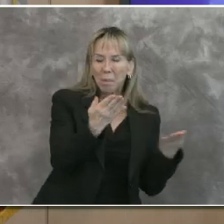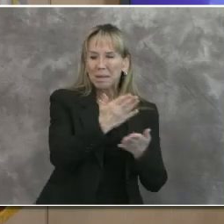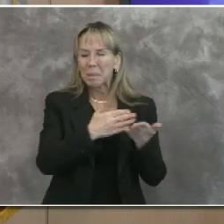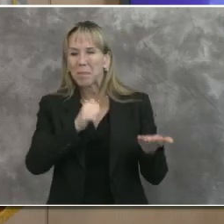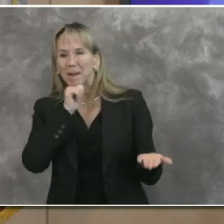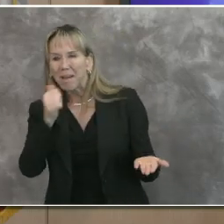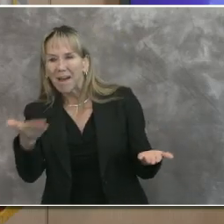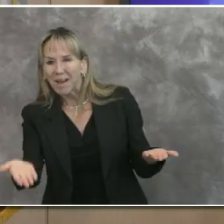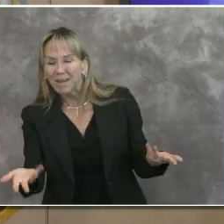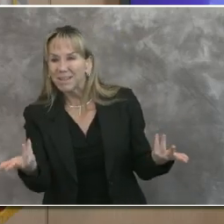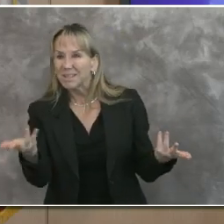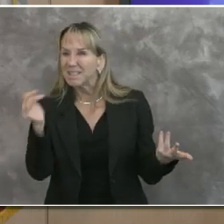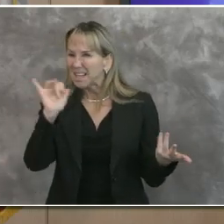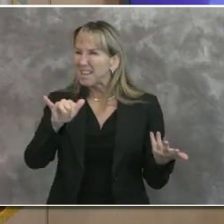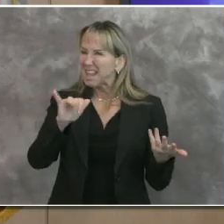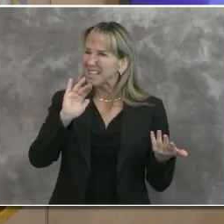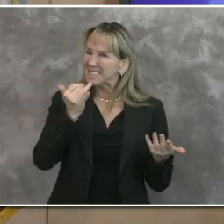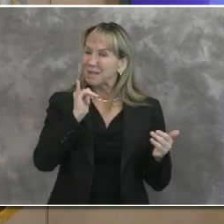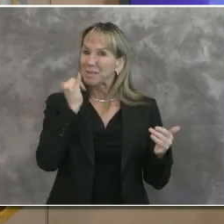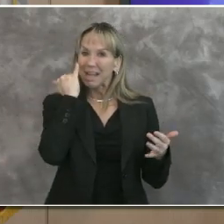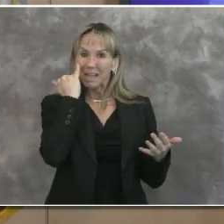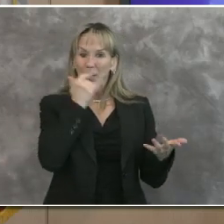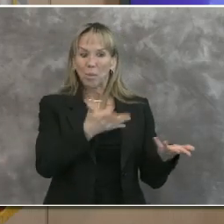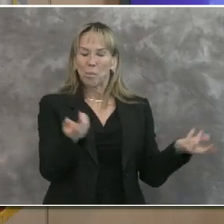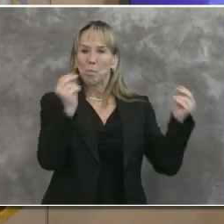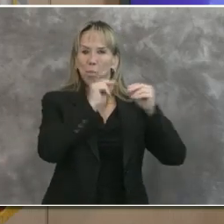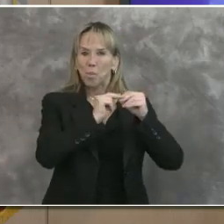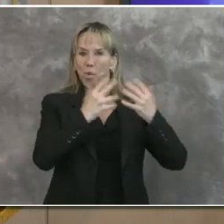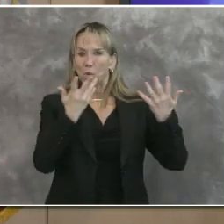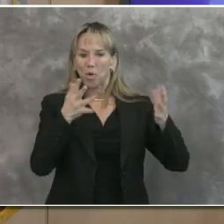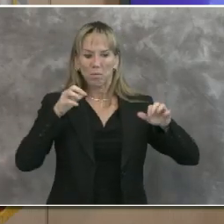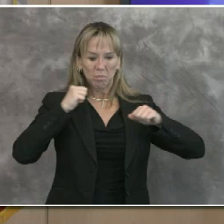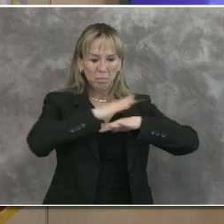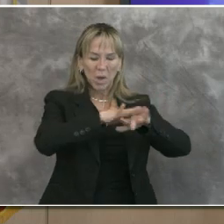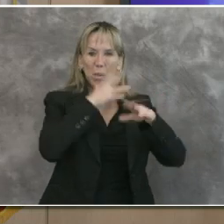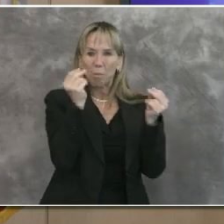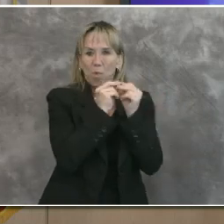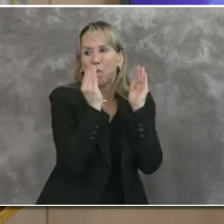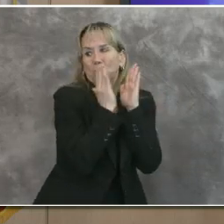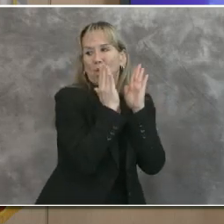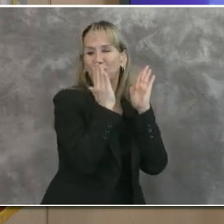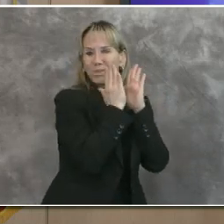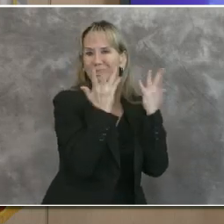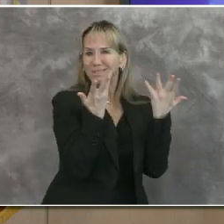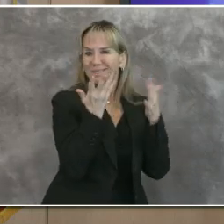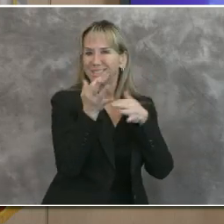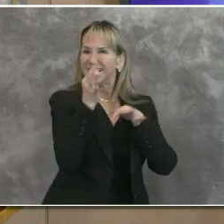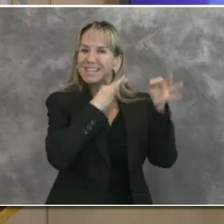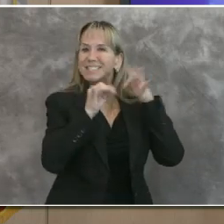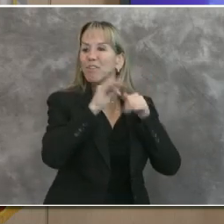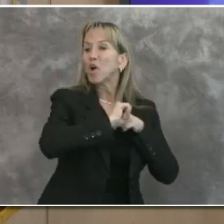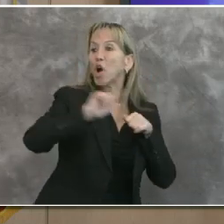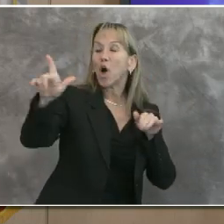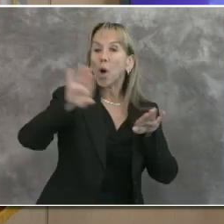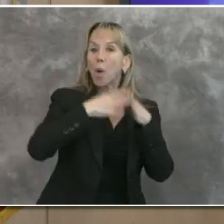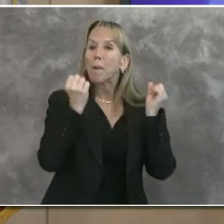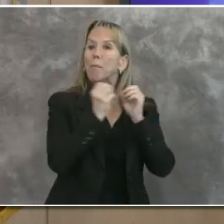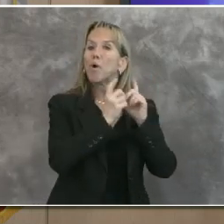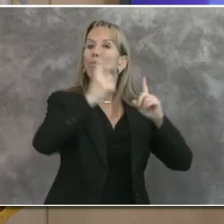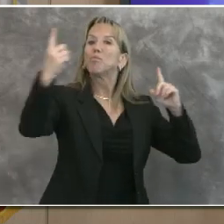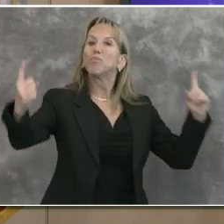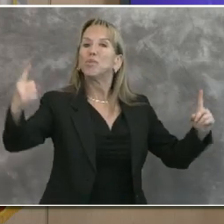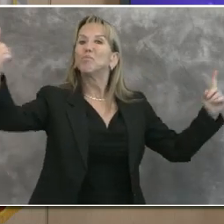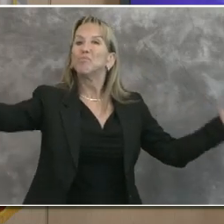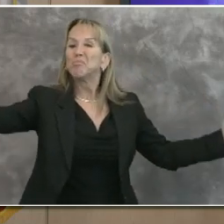the county into a closer proximity than would otherwise be the case if all 70 miles were open at once, so that people go, to a